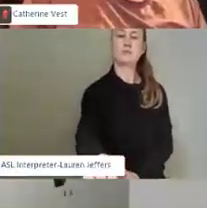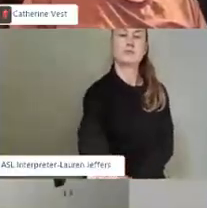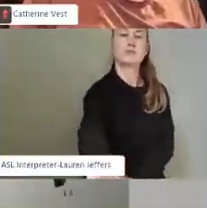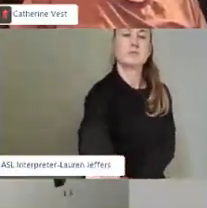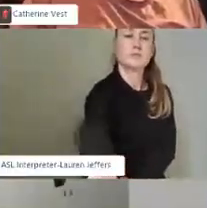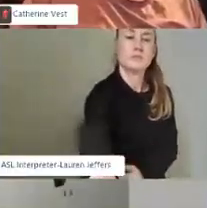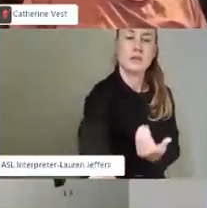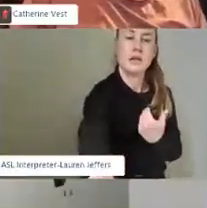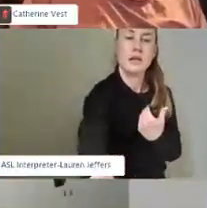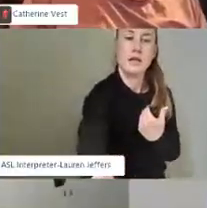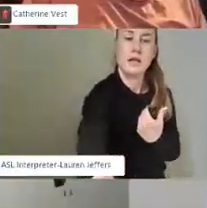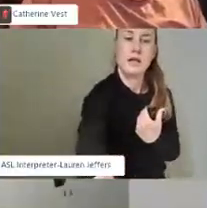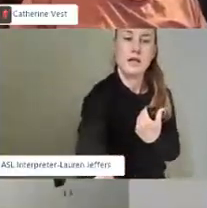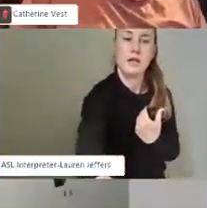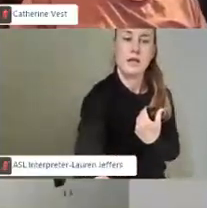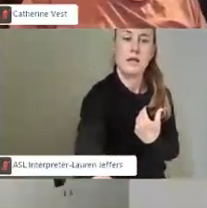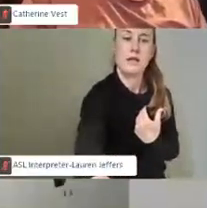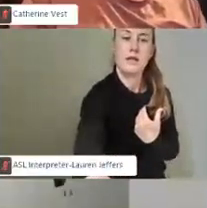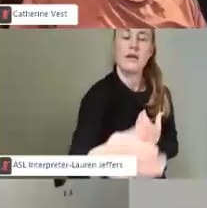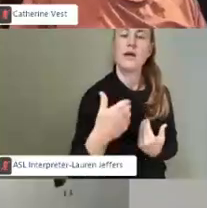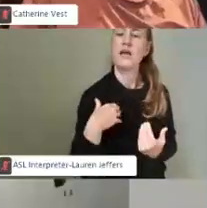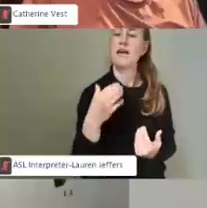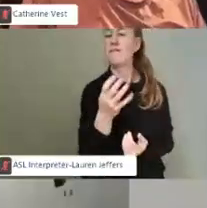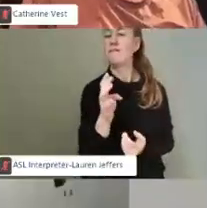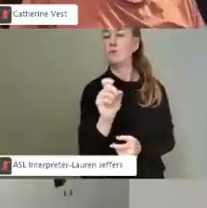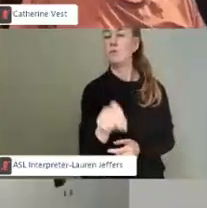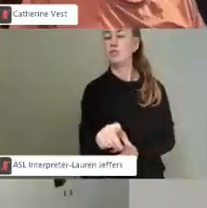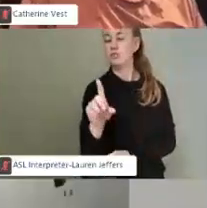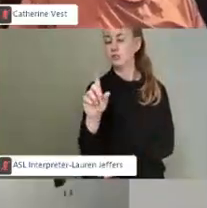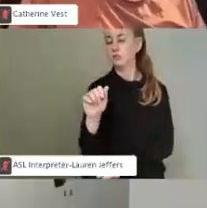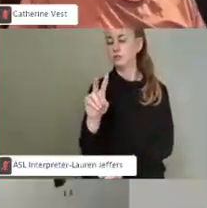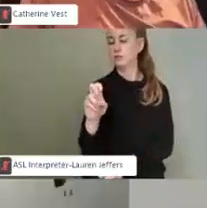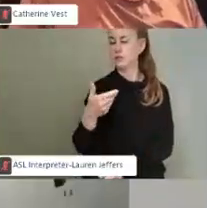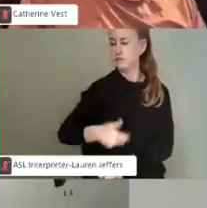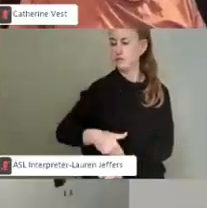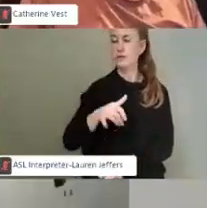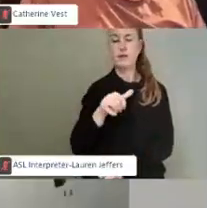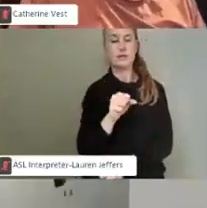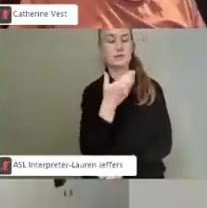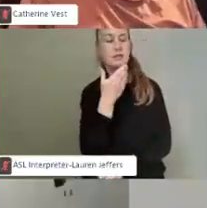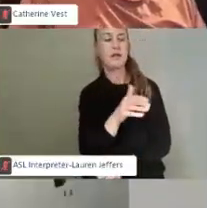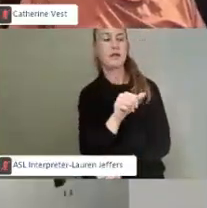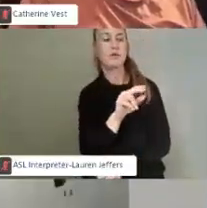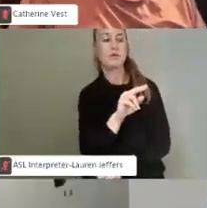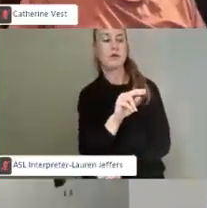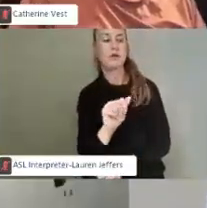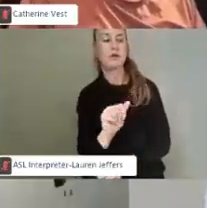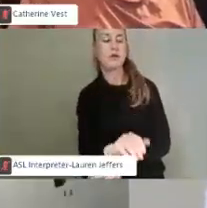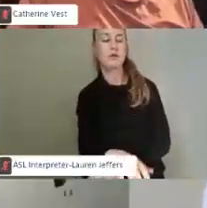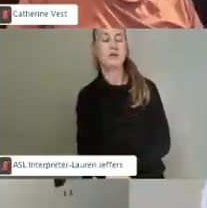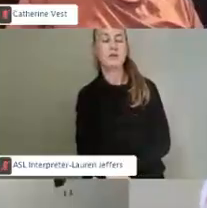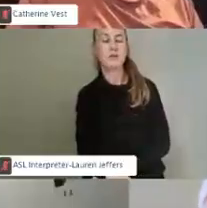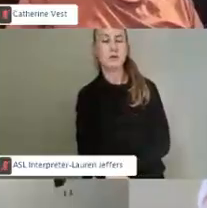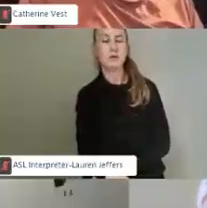I have a few questions if that's okay. This is Dave. Yes. Thank you, Anna. I